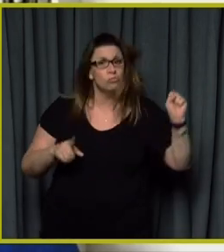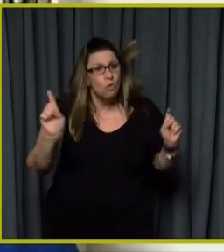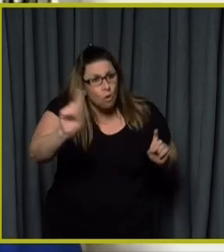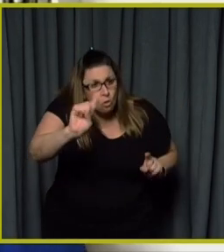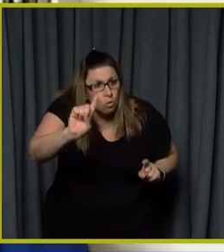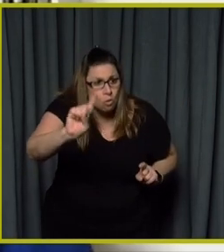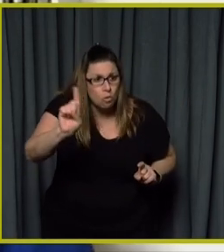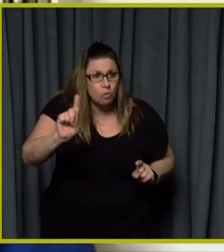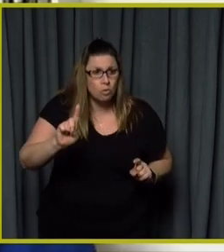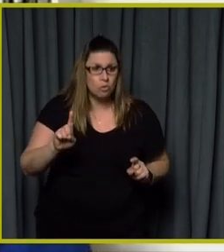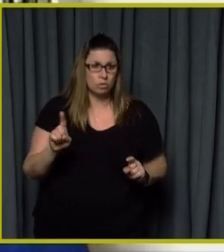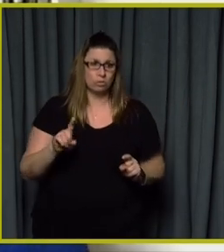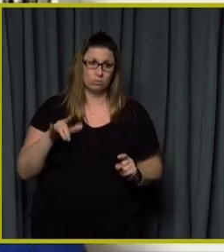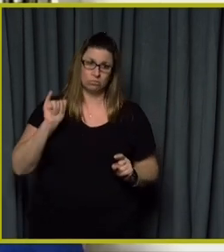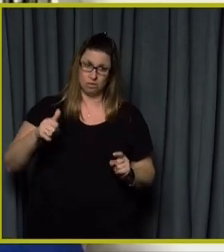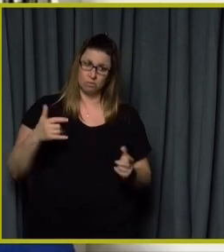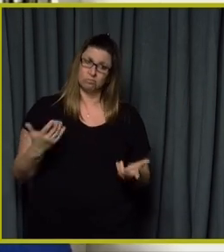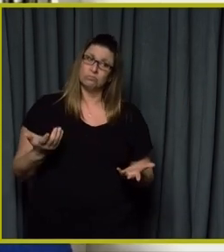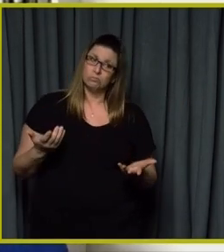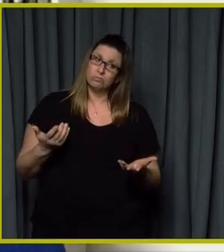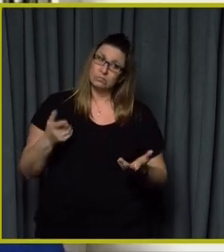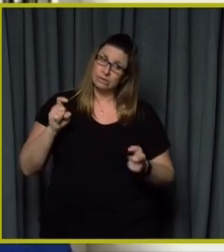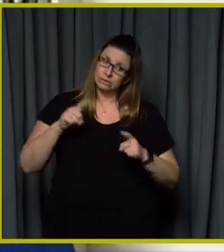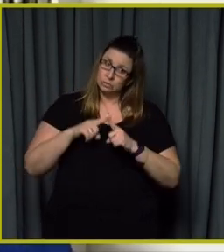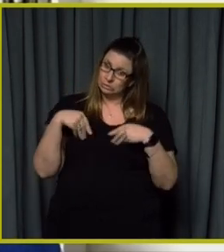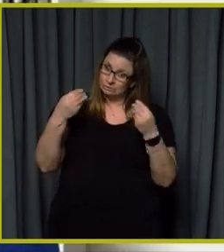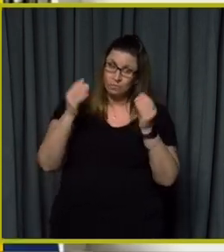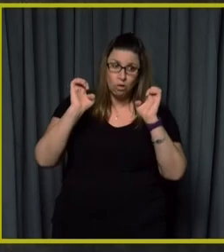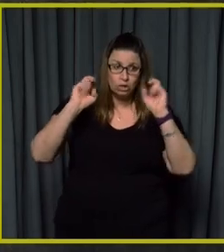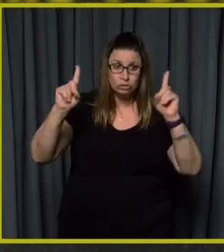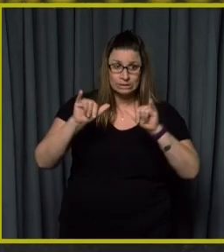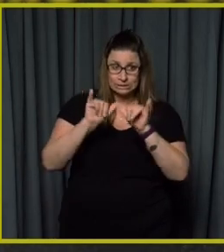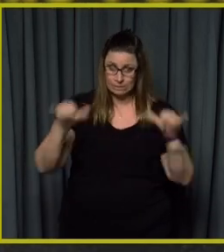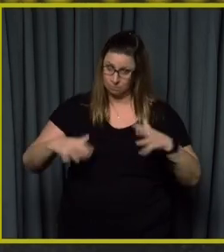undermining of public education and public higher education must end.